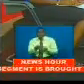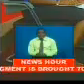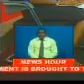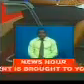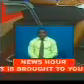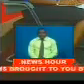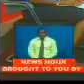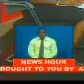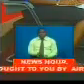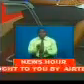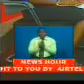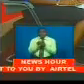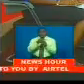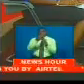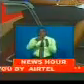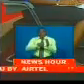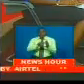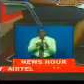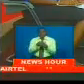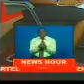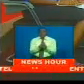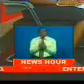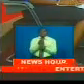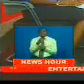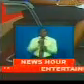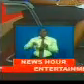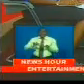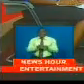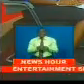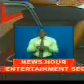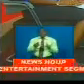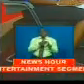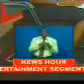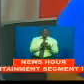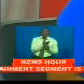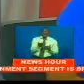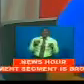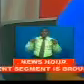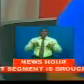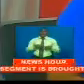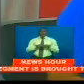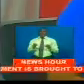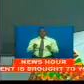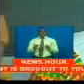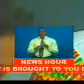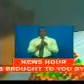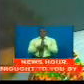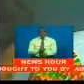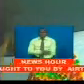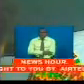example. Okay. This artist wear stuff that they will just wear for the music video. Yeah. But outside